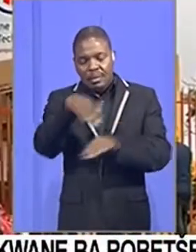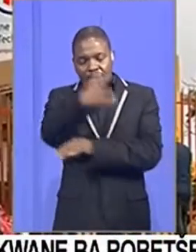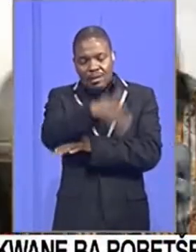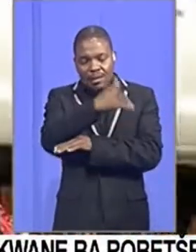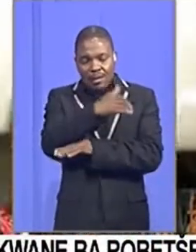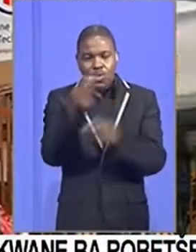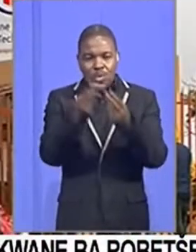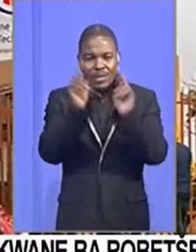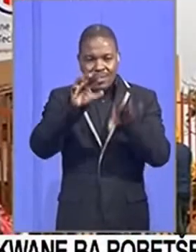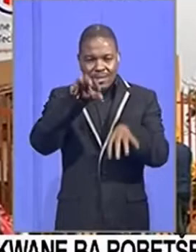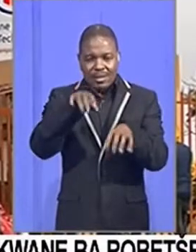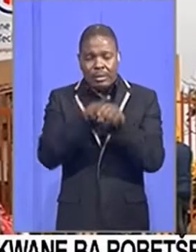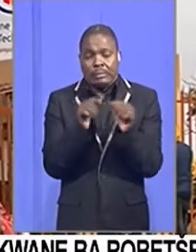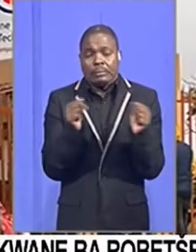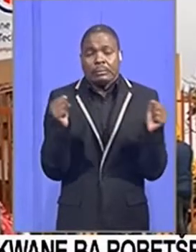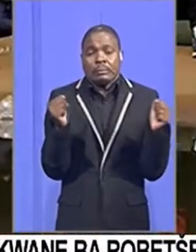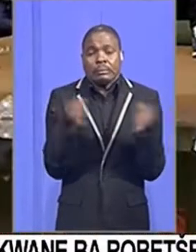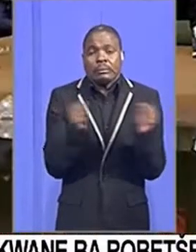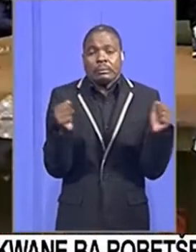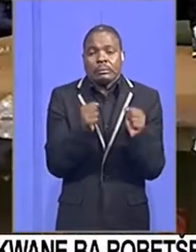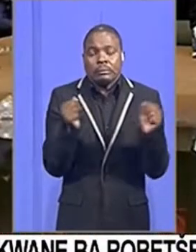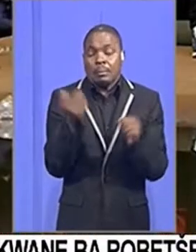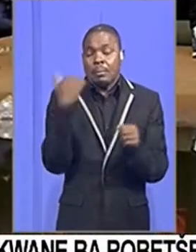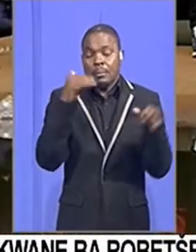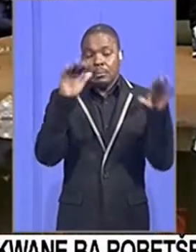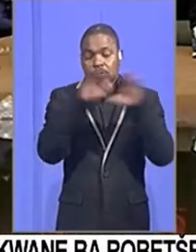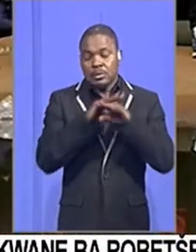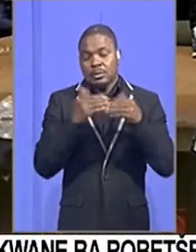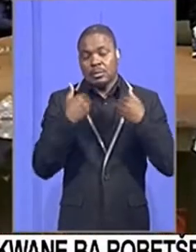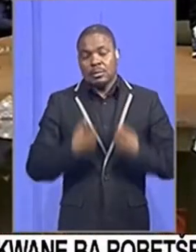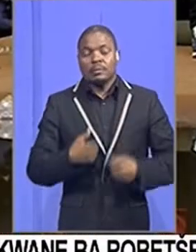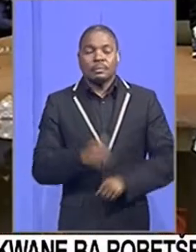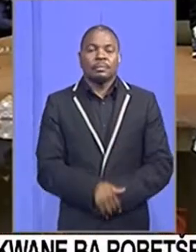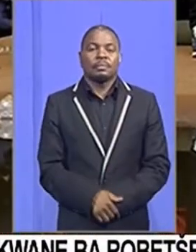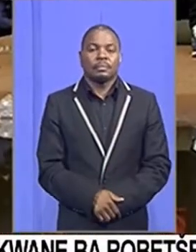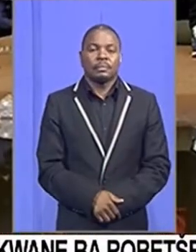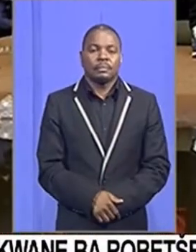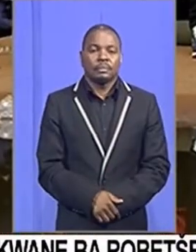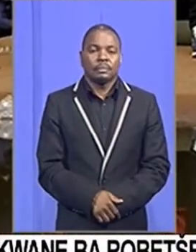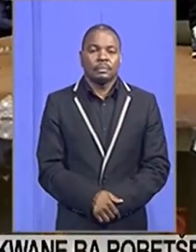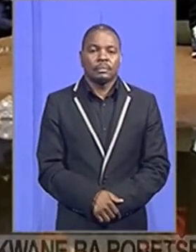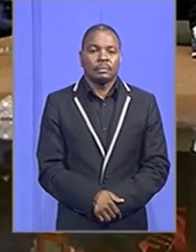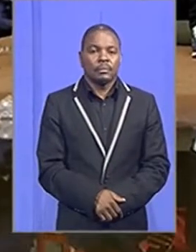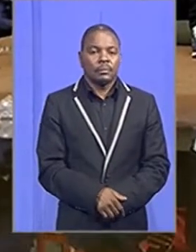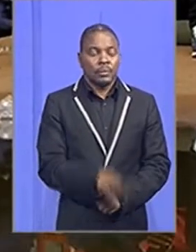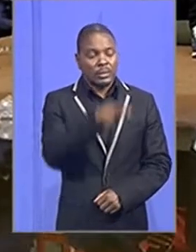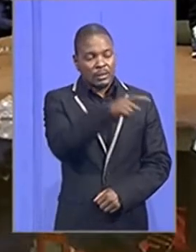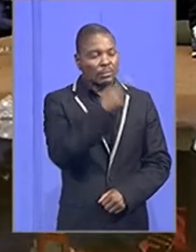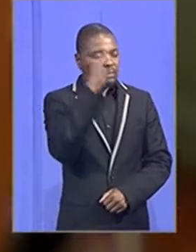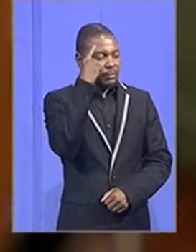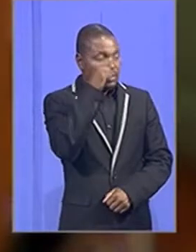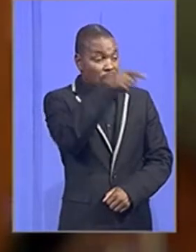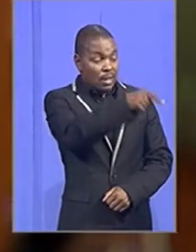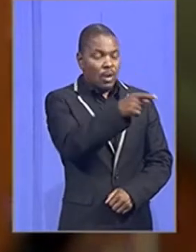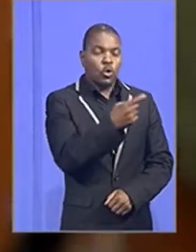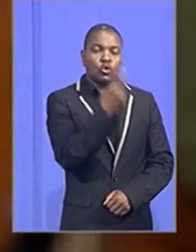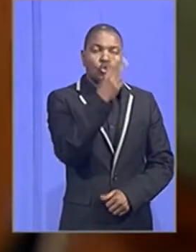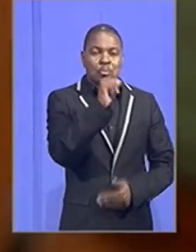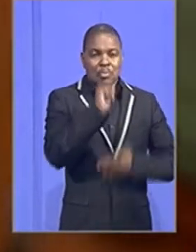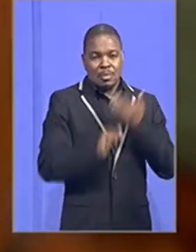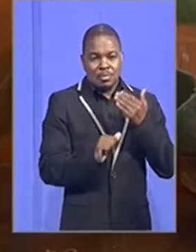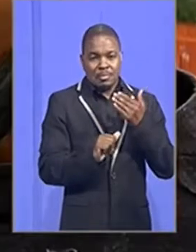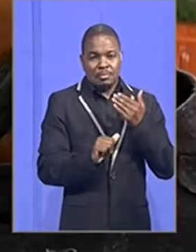ka tlase ga boemo ba boso ba go tonya bosegong ba sontage. The accommodators asked for a period of 2 months, and then